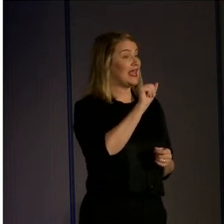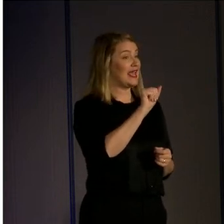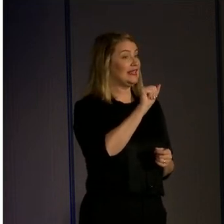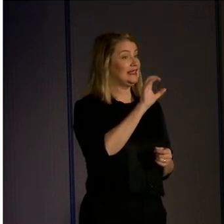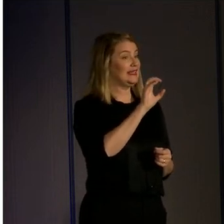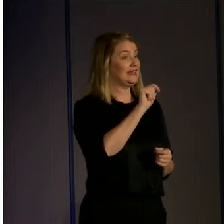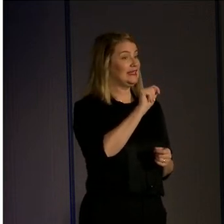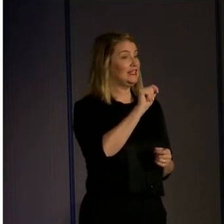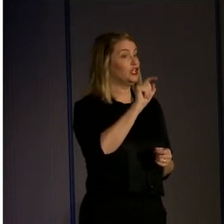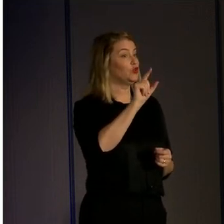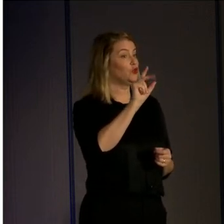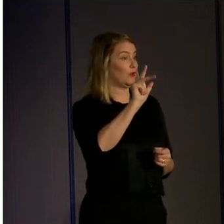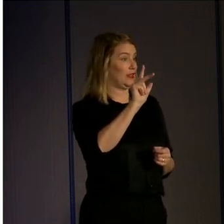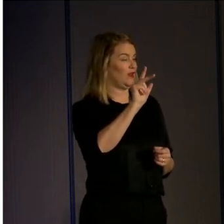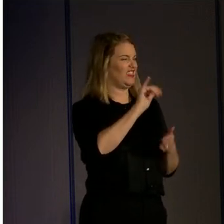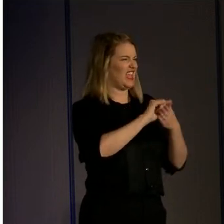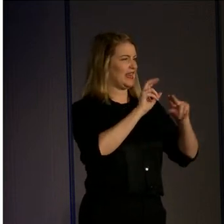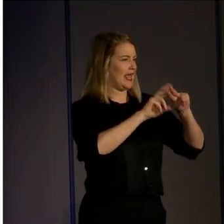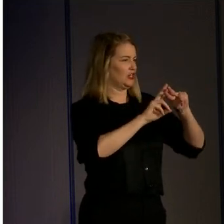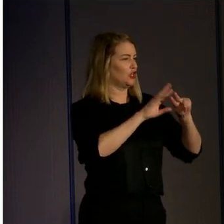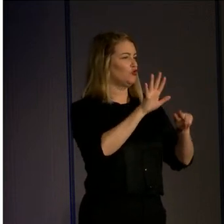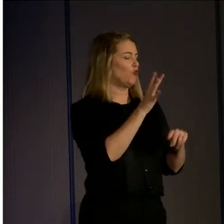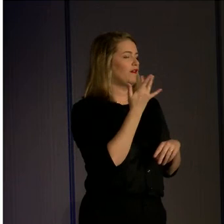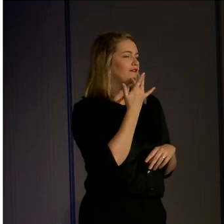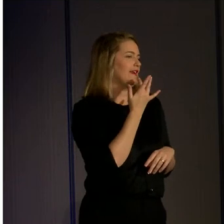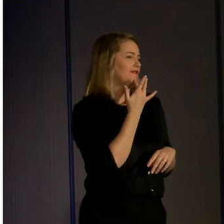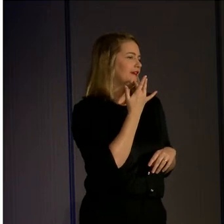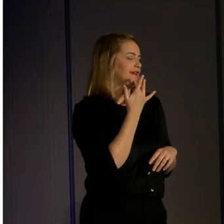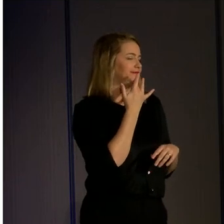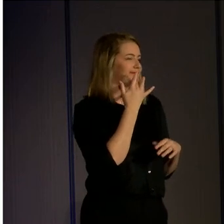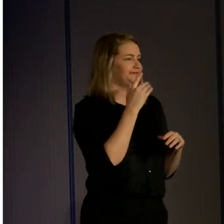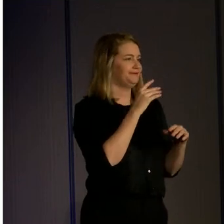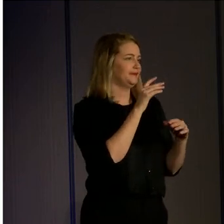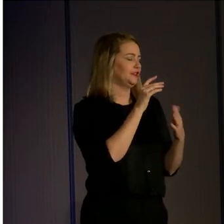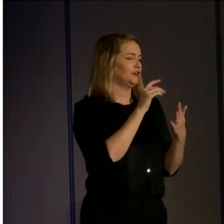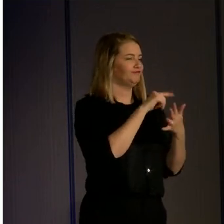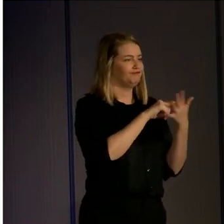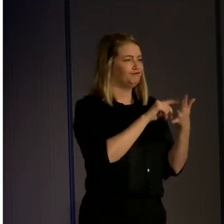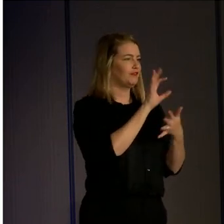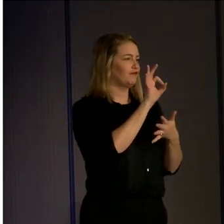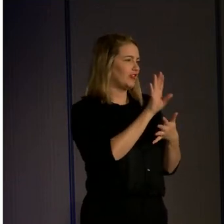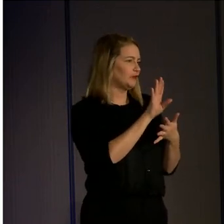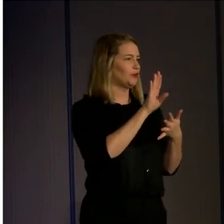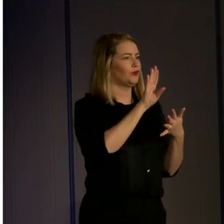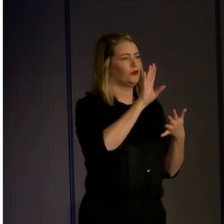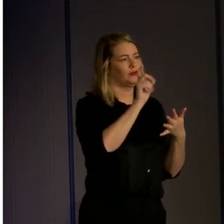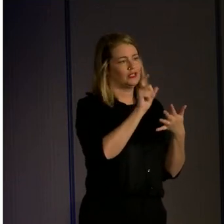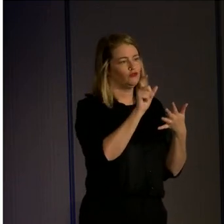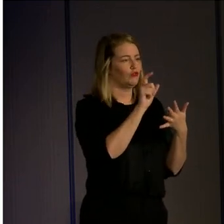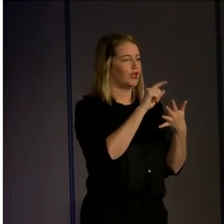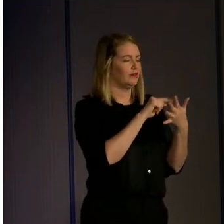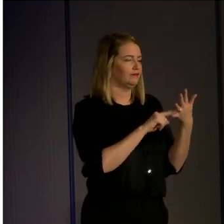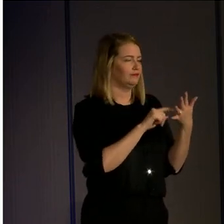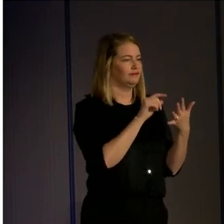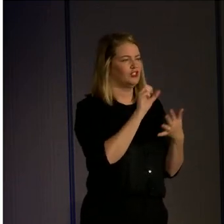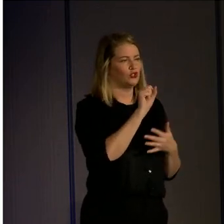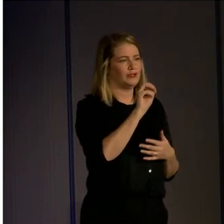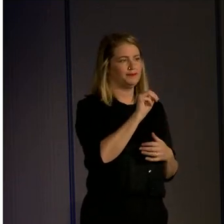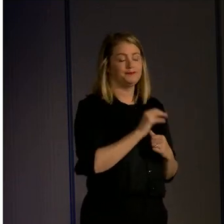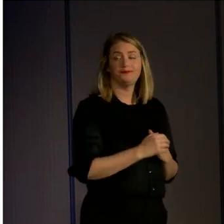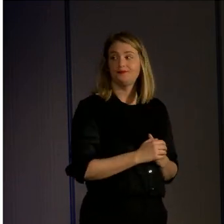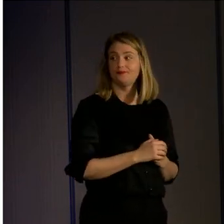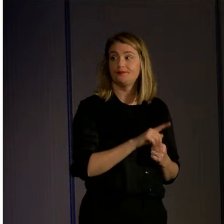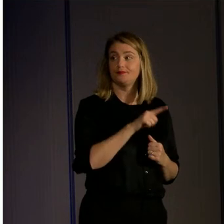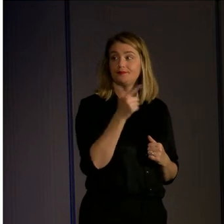CSUNATC23 hashtag on your favorite social platform. Now, this next one is a most emotional moment,